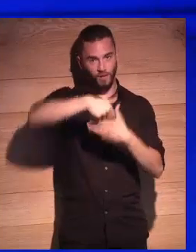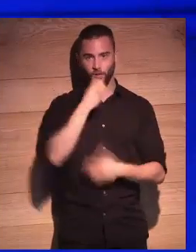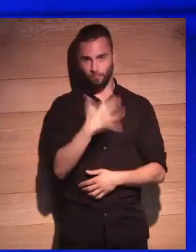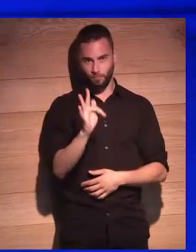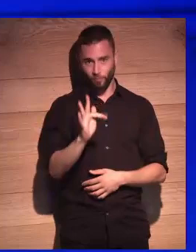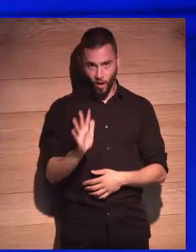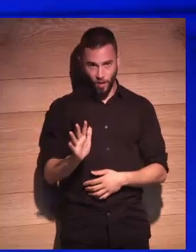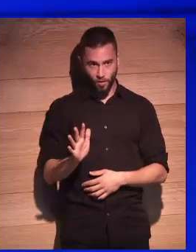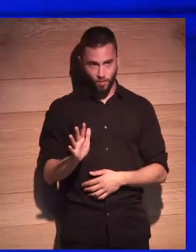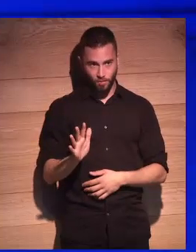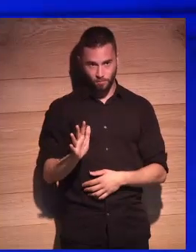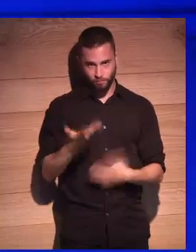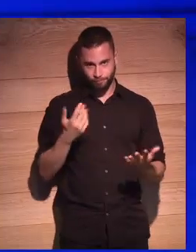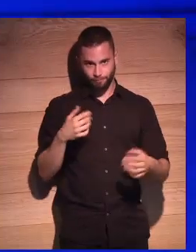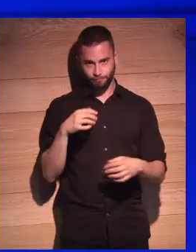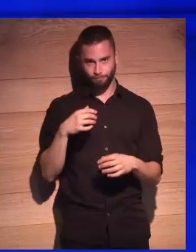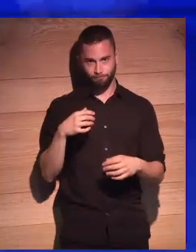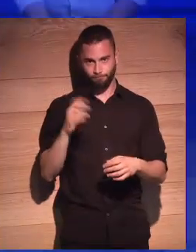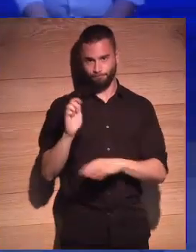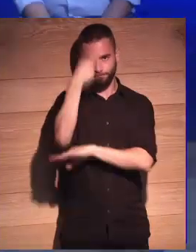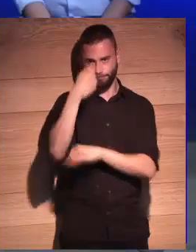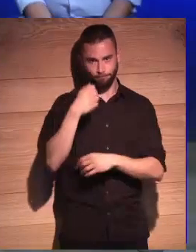And if the content's good, immersion is full.